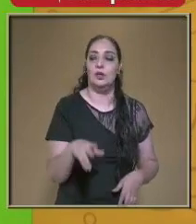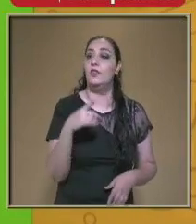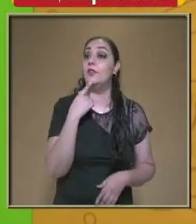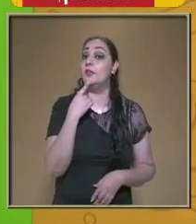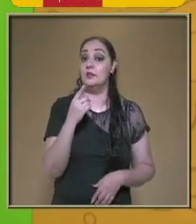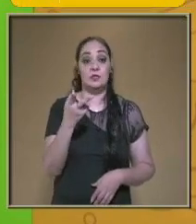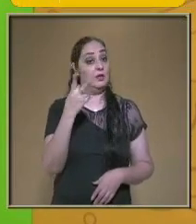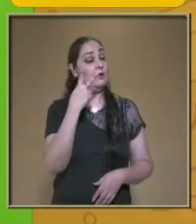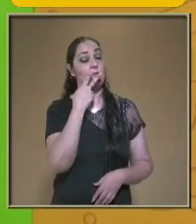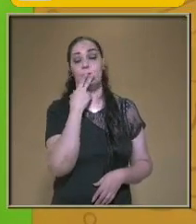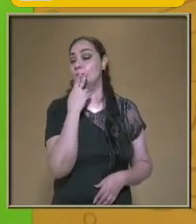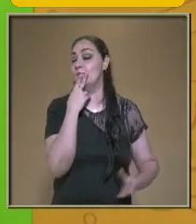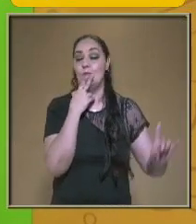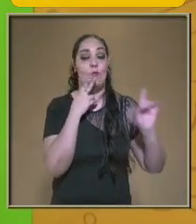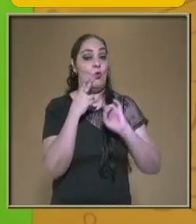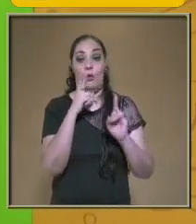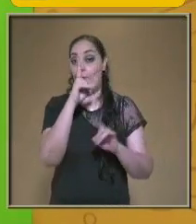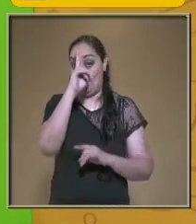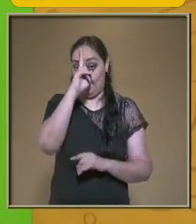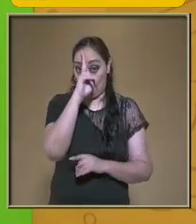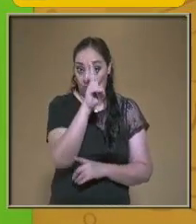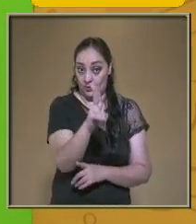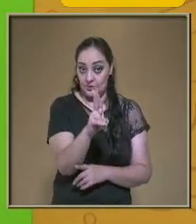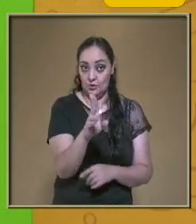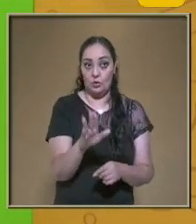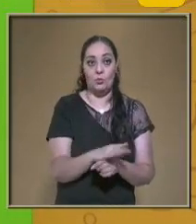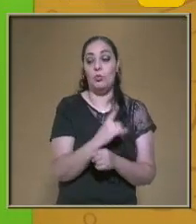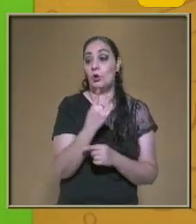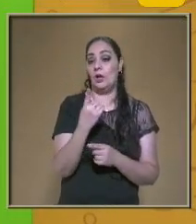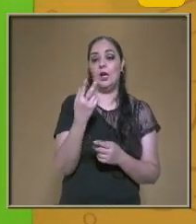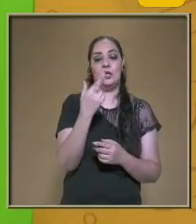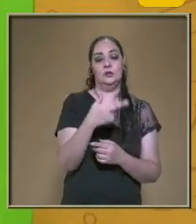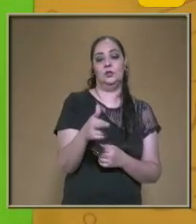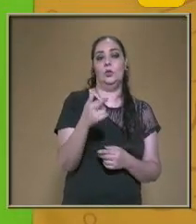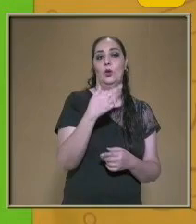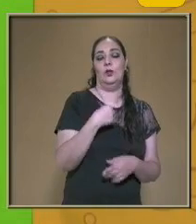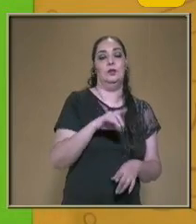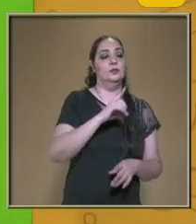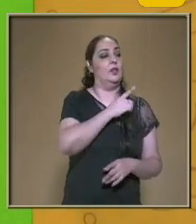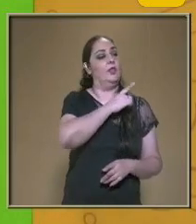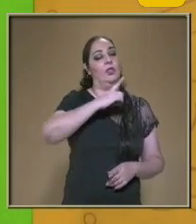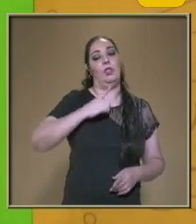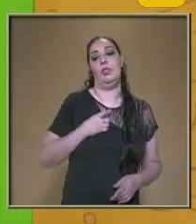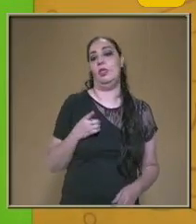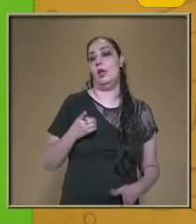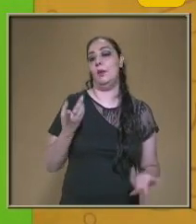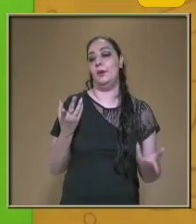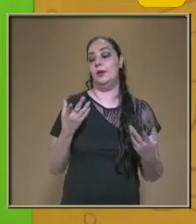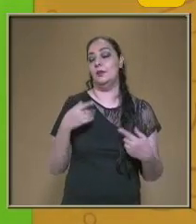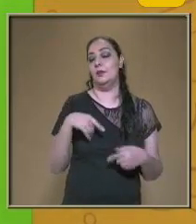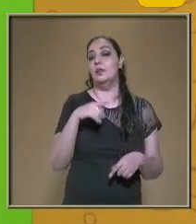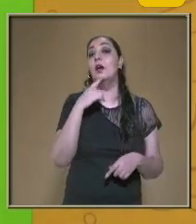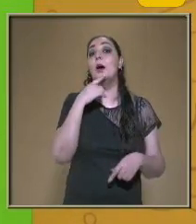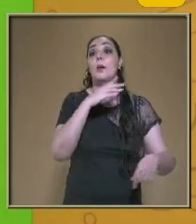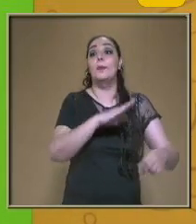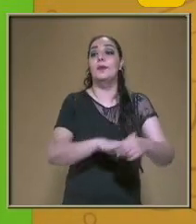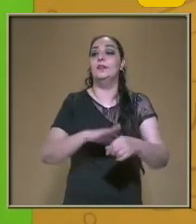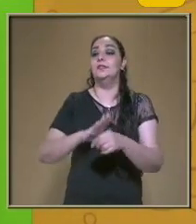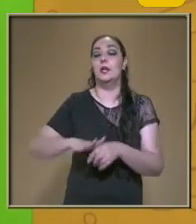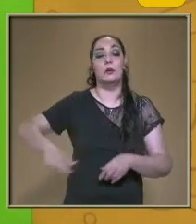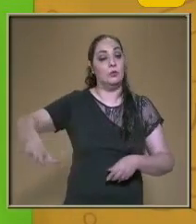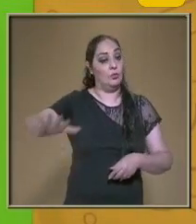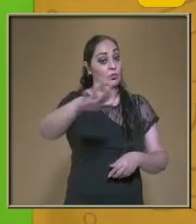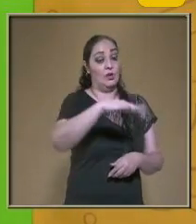it's like a prohibition because the restaurants are obligated to indicate this to community,